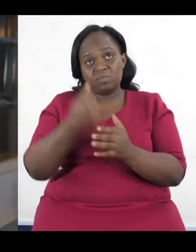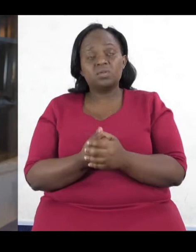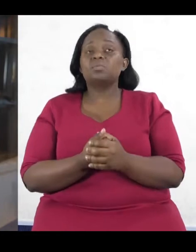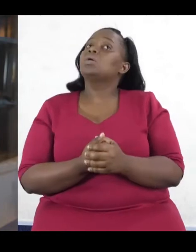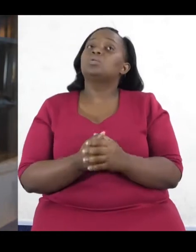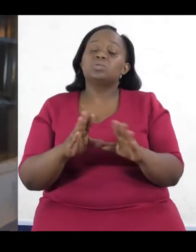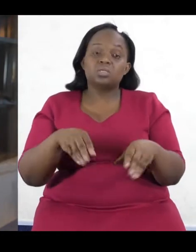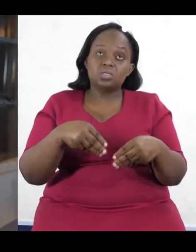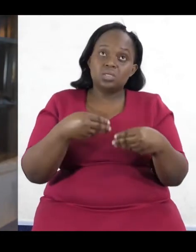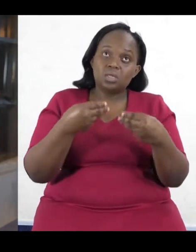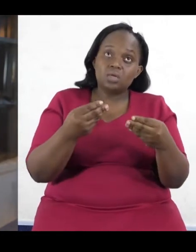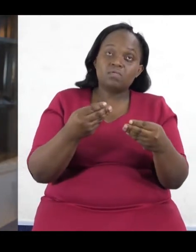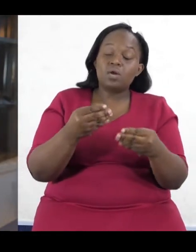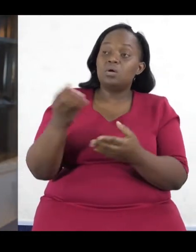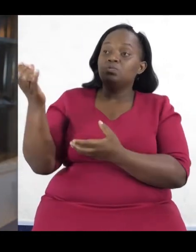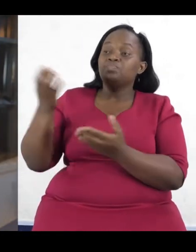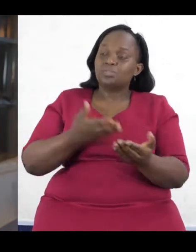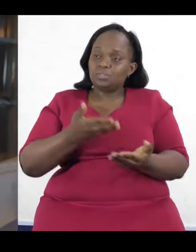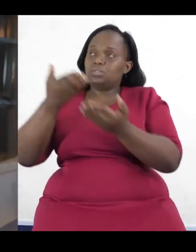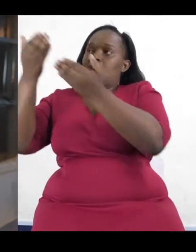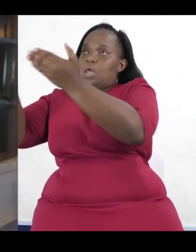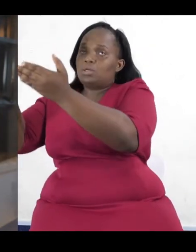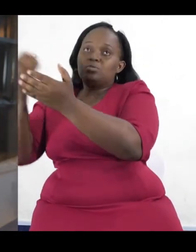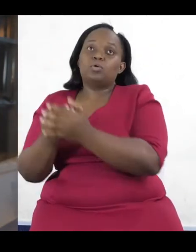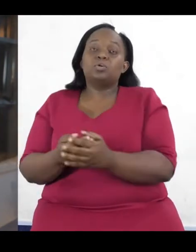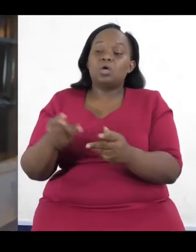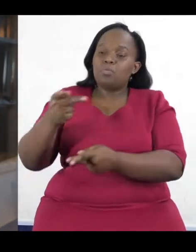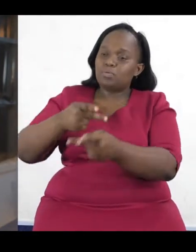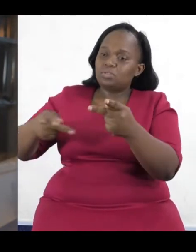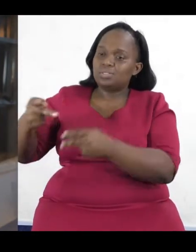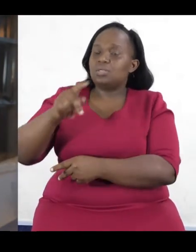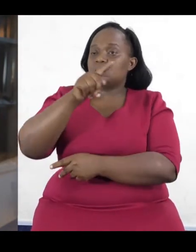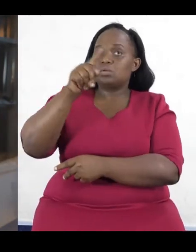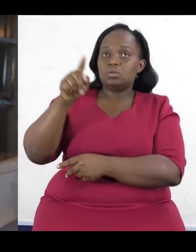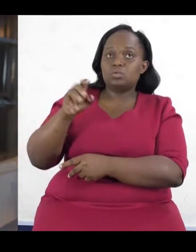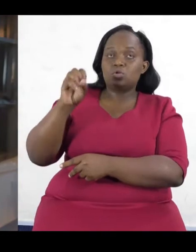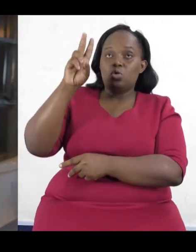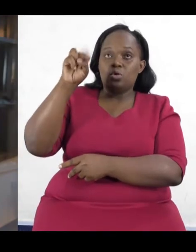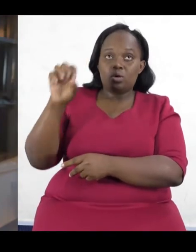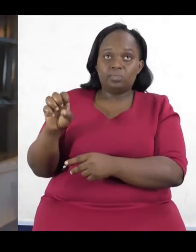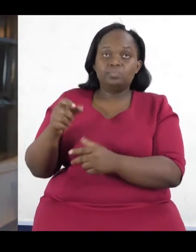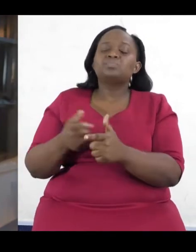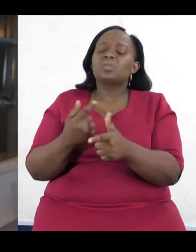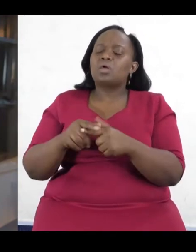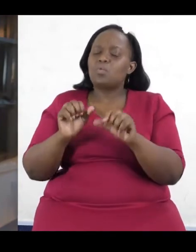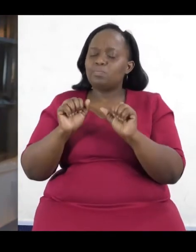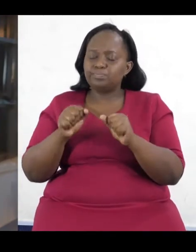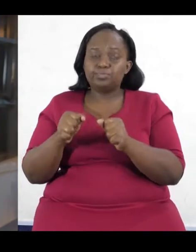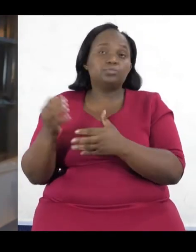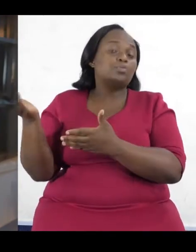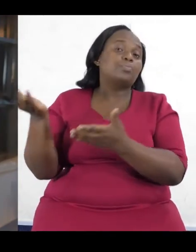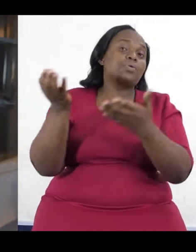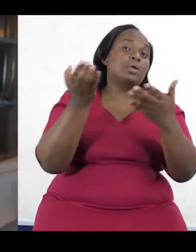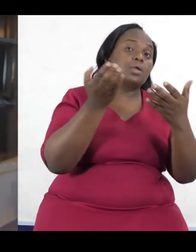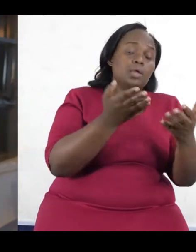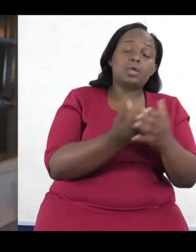EPZ, okay, the export processing zones, so that in this point, you can be able to bring our produce at